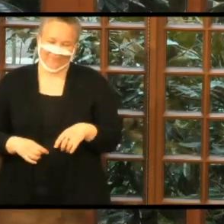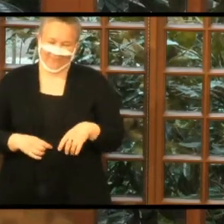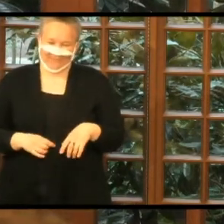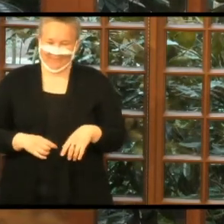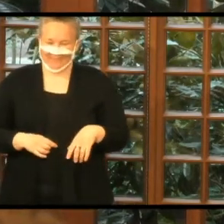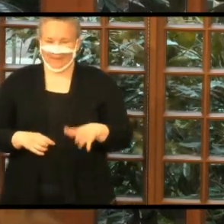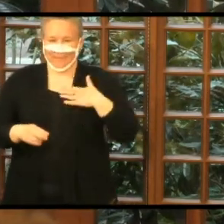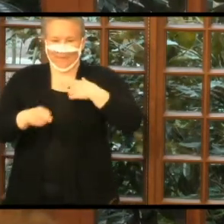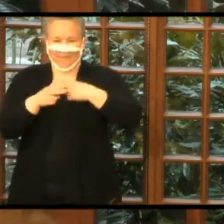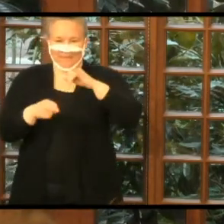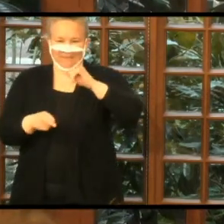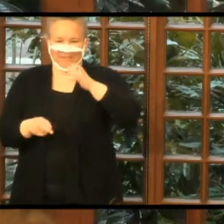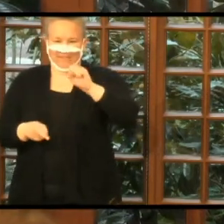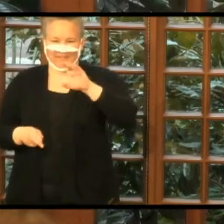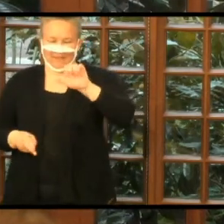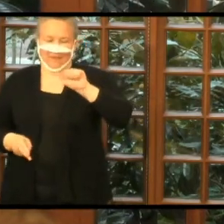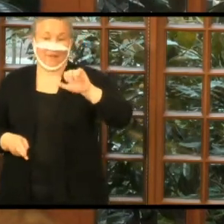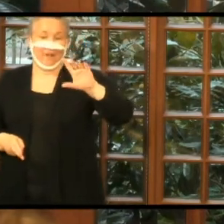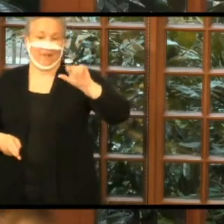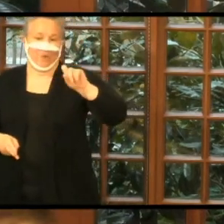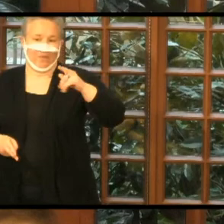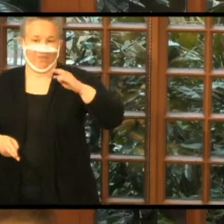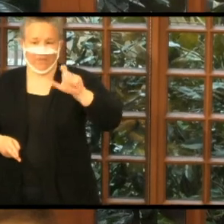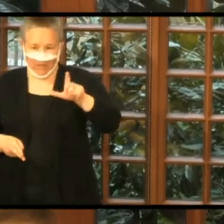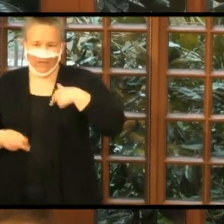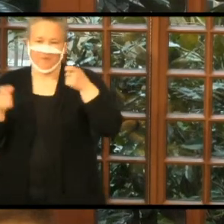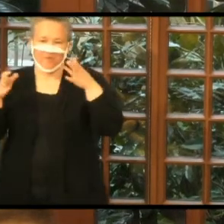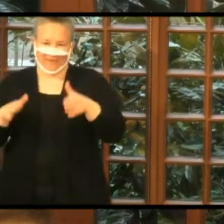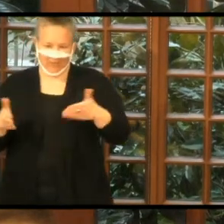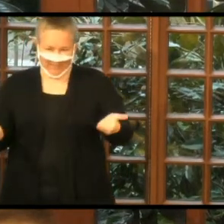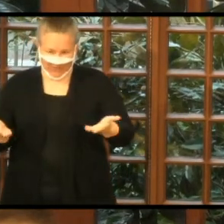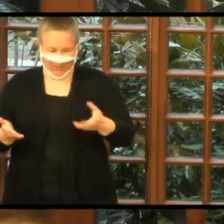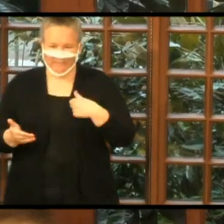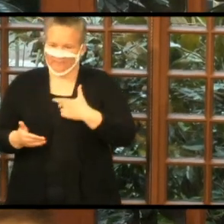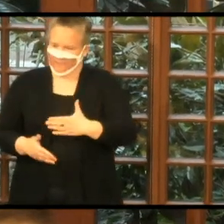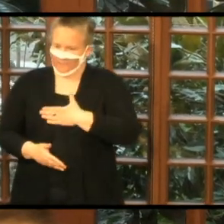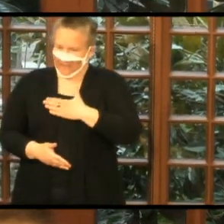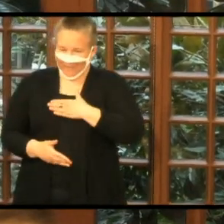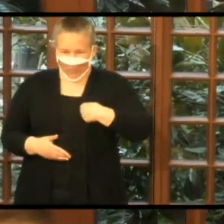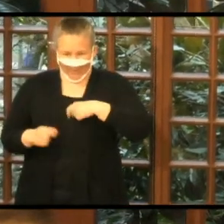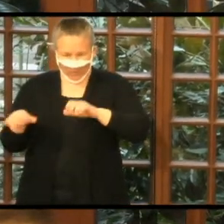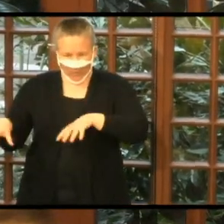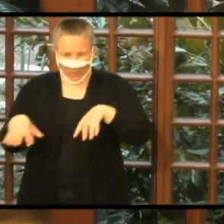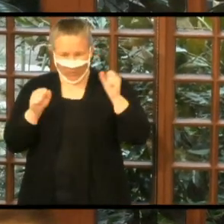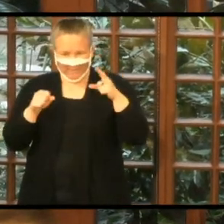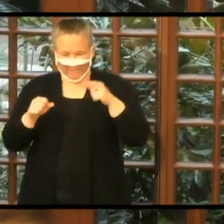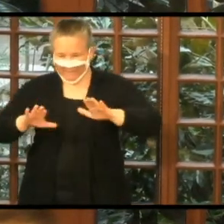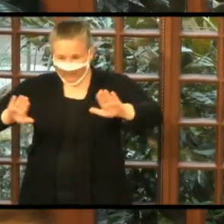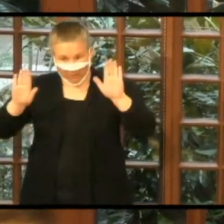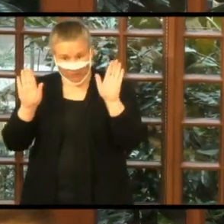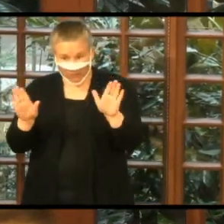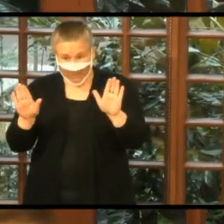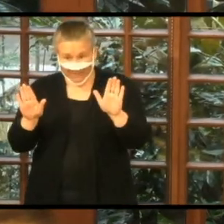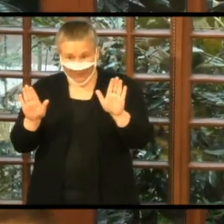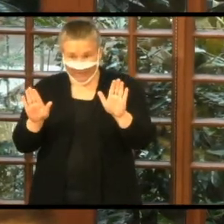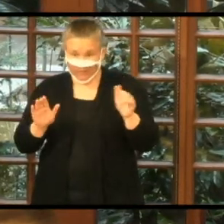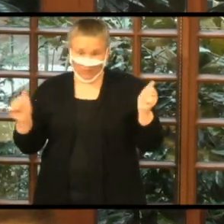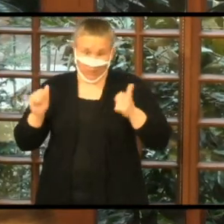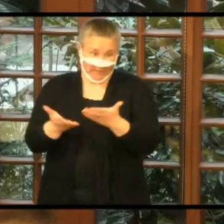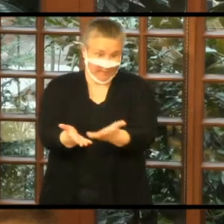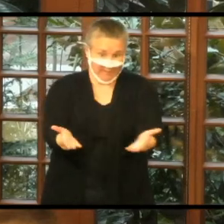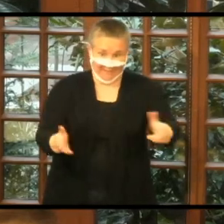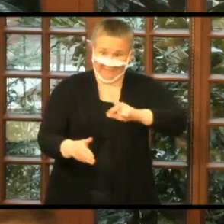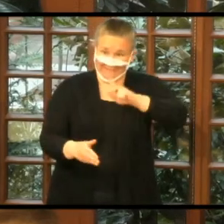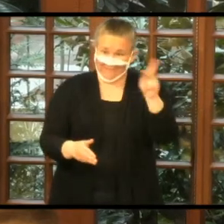My name is Jessica Lowenthal. I'm the director of Kelly Writer's House, and I'm really happy that we could host this extraordinary showcase of